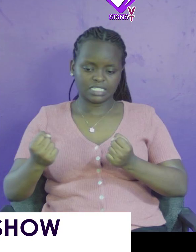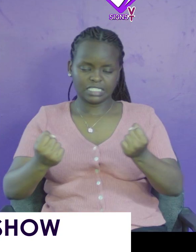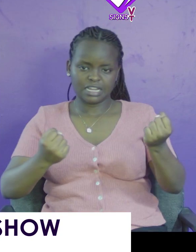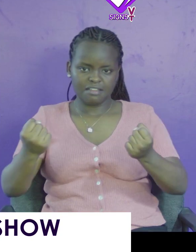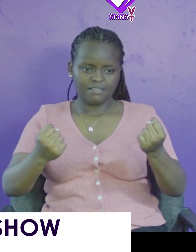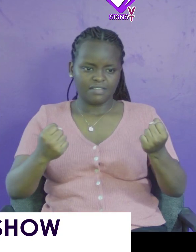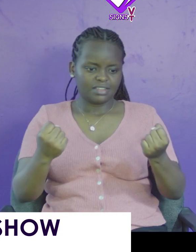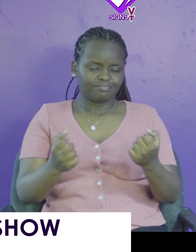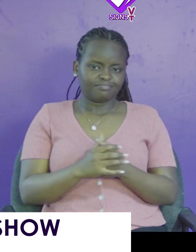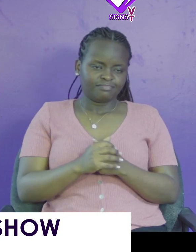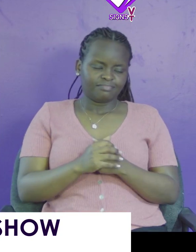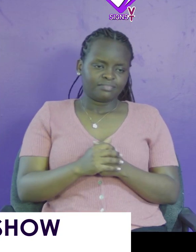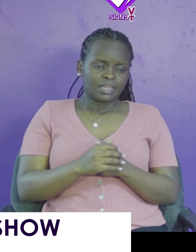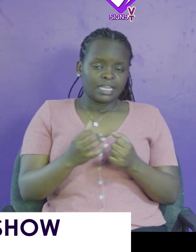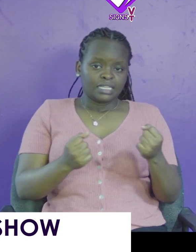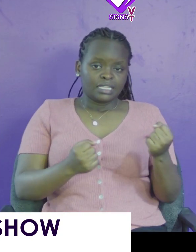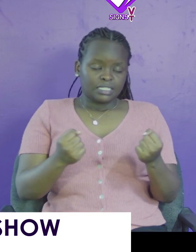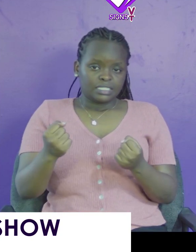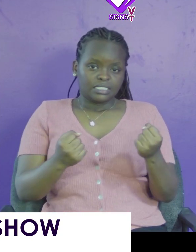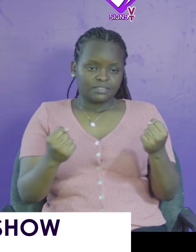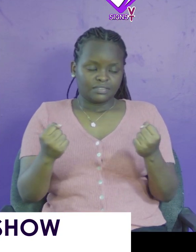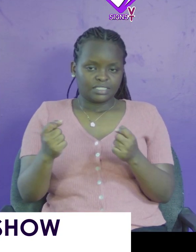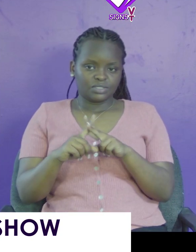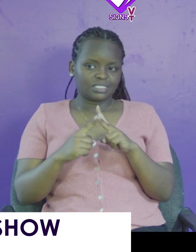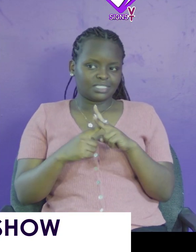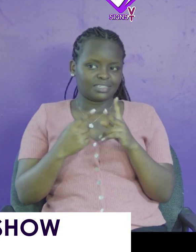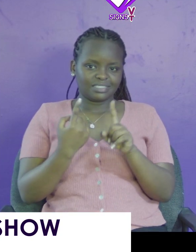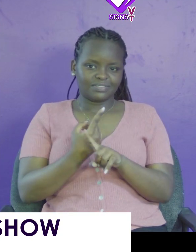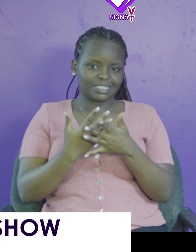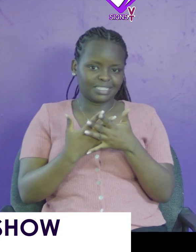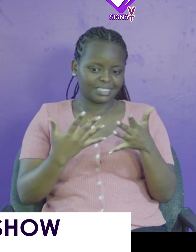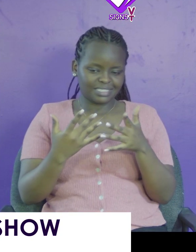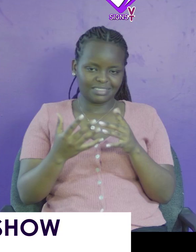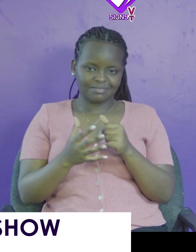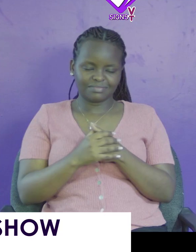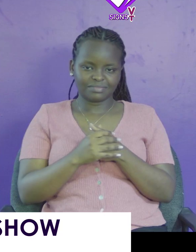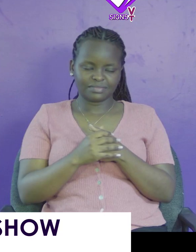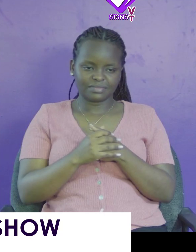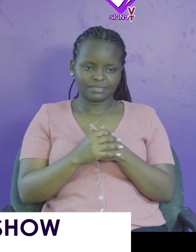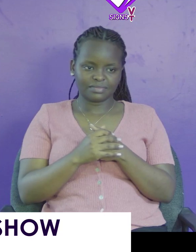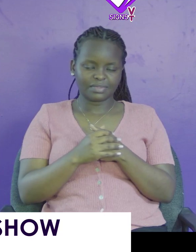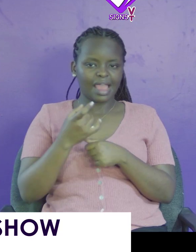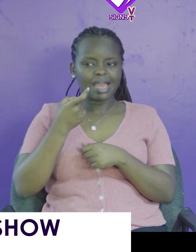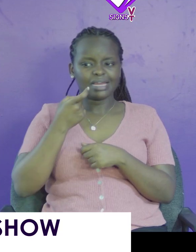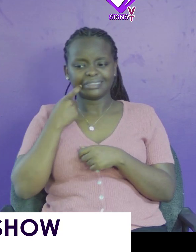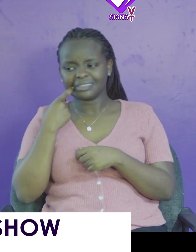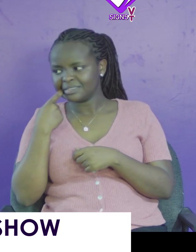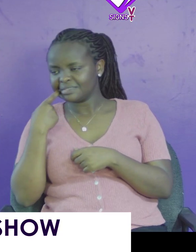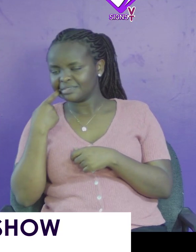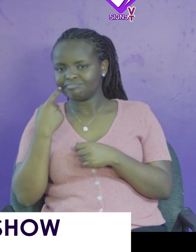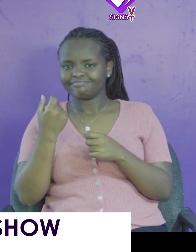stealing. They will be driven now to begin Crime, to abuse violence, abuse drugs, addiction of drugs.